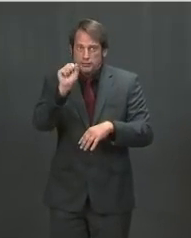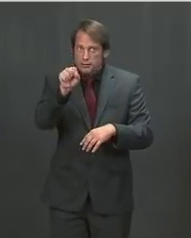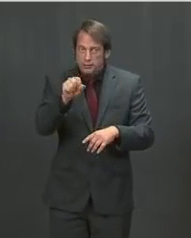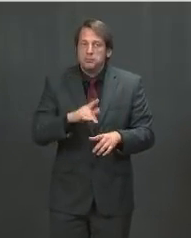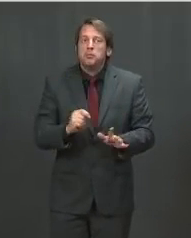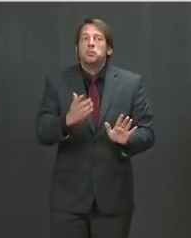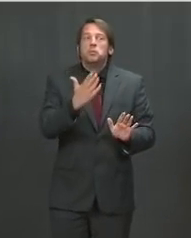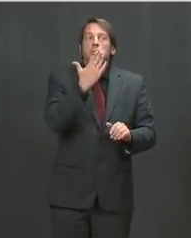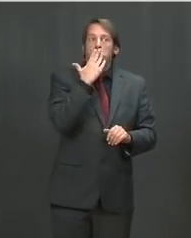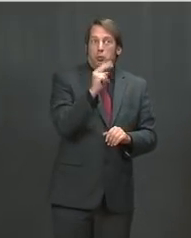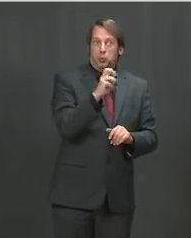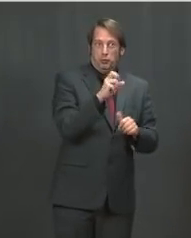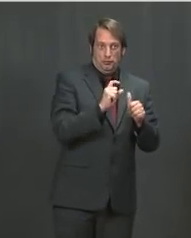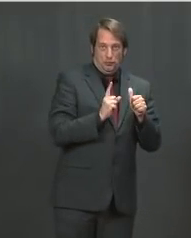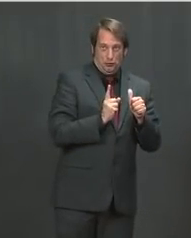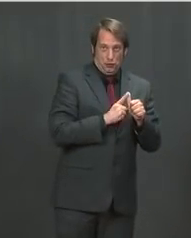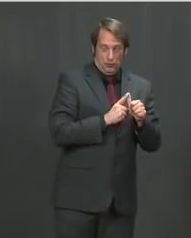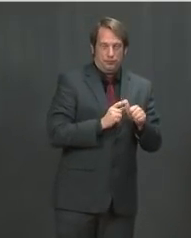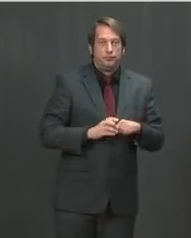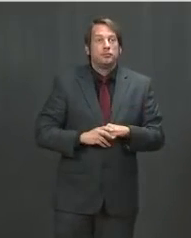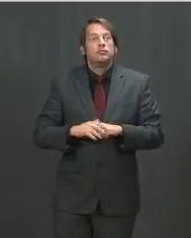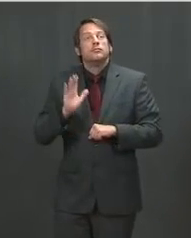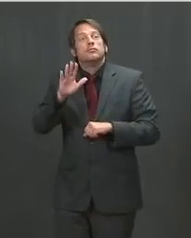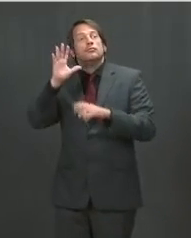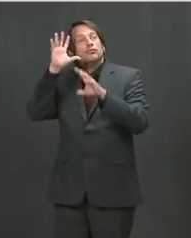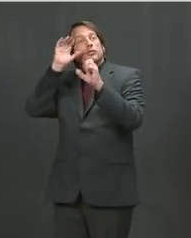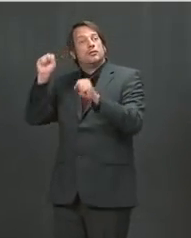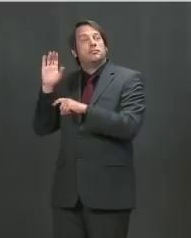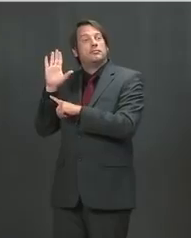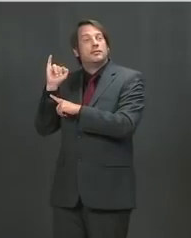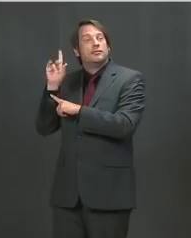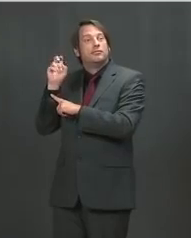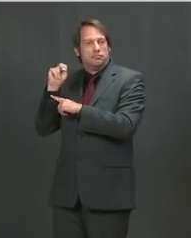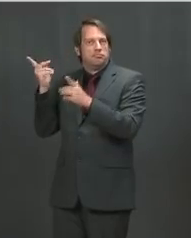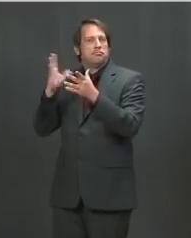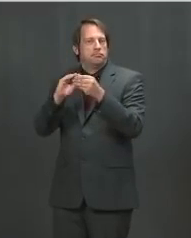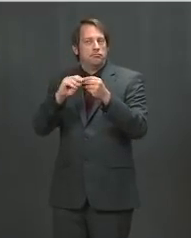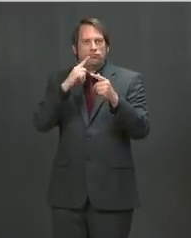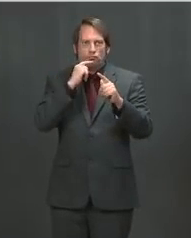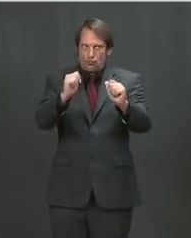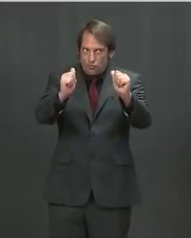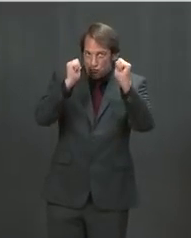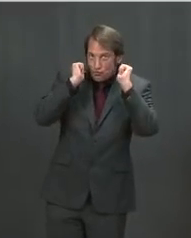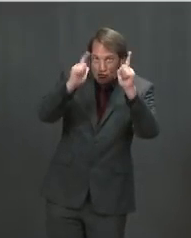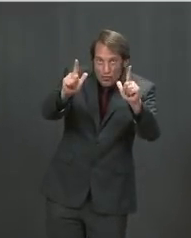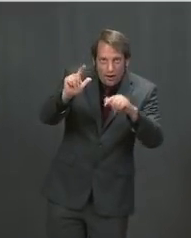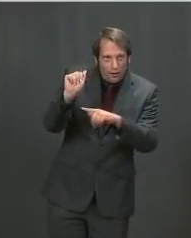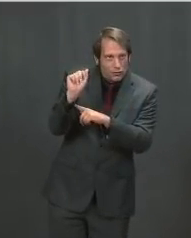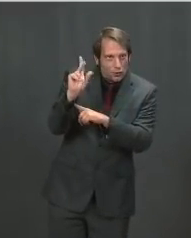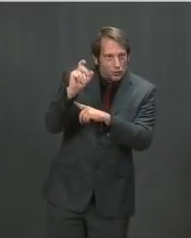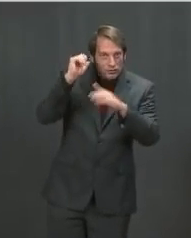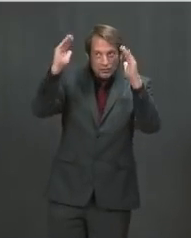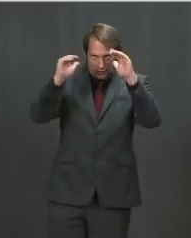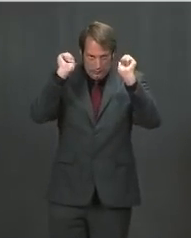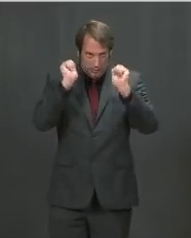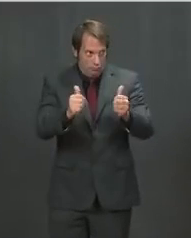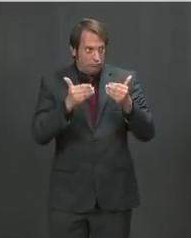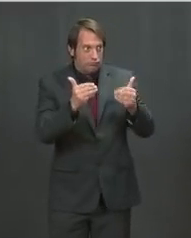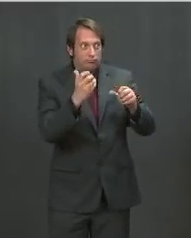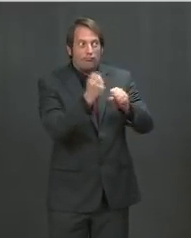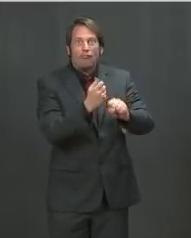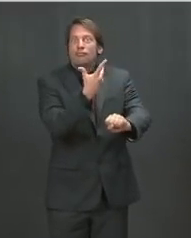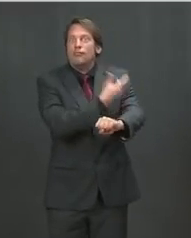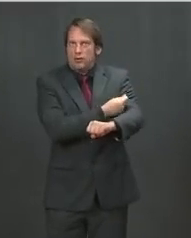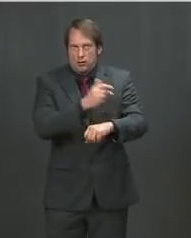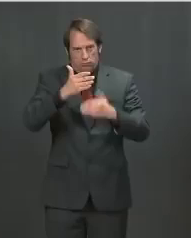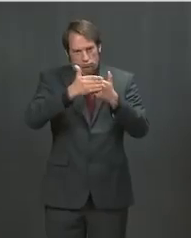announced yesterday that all adult Americans will be eligible to be vaccinated by April 19. This is